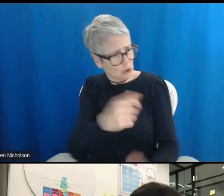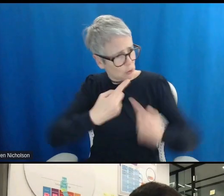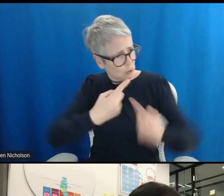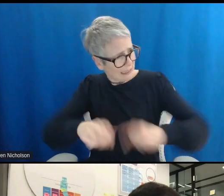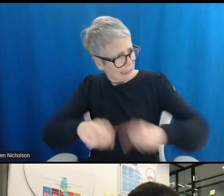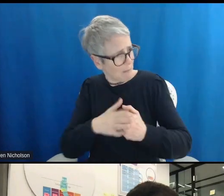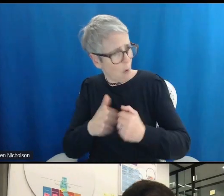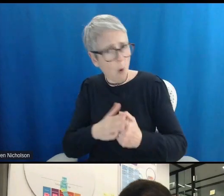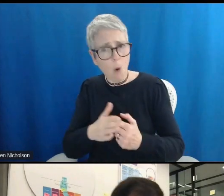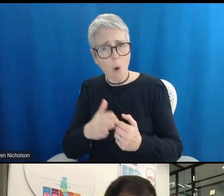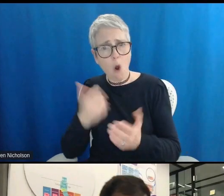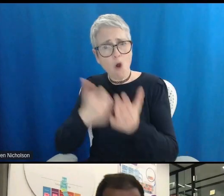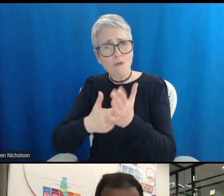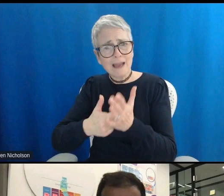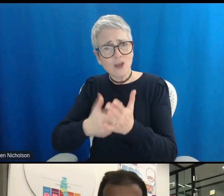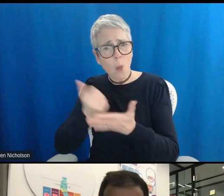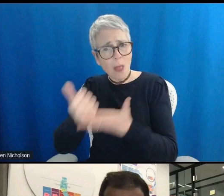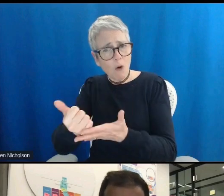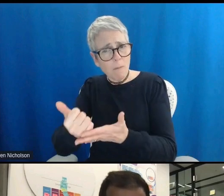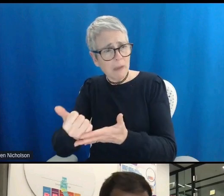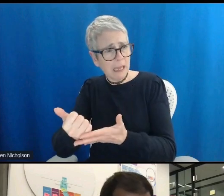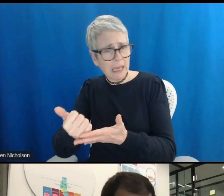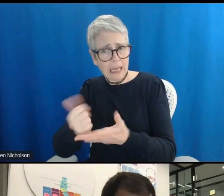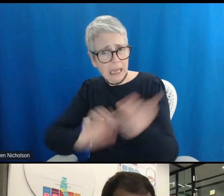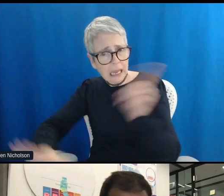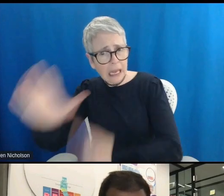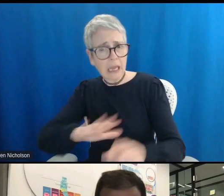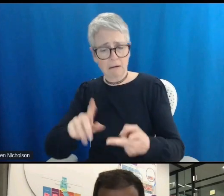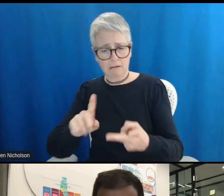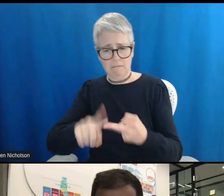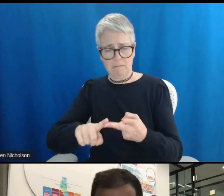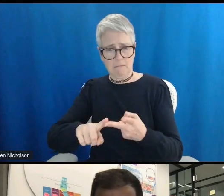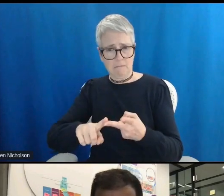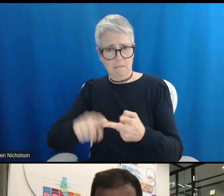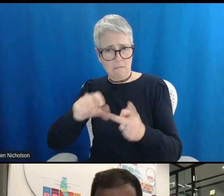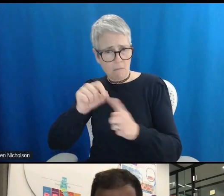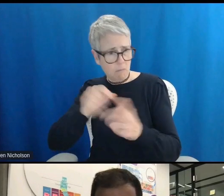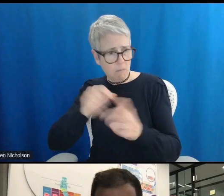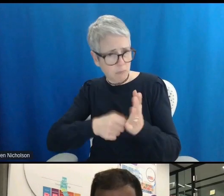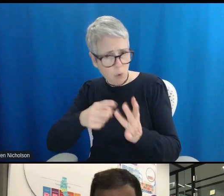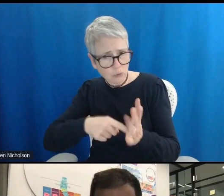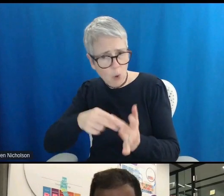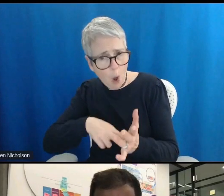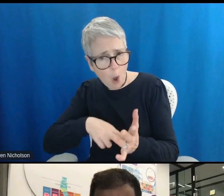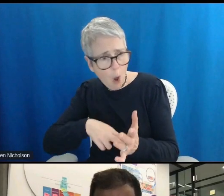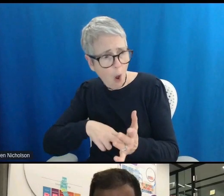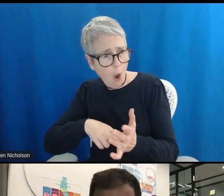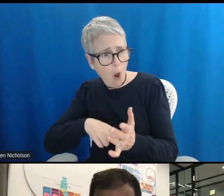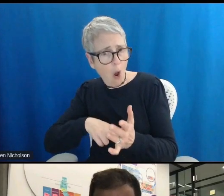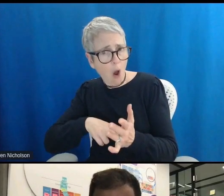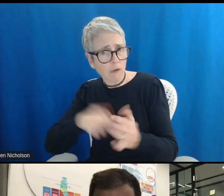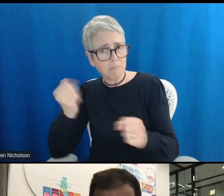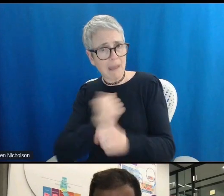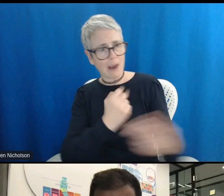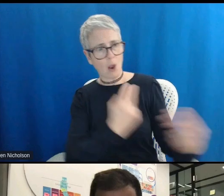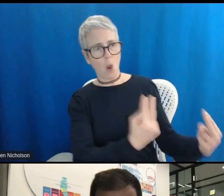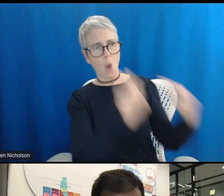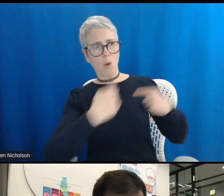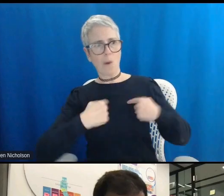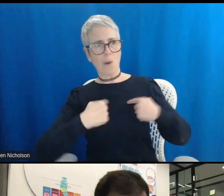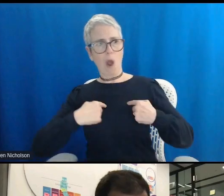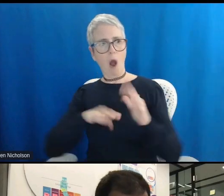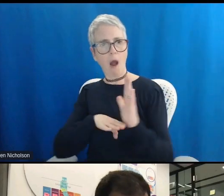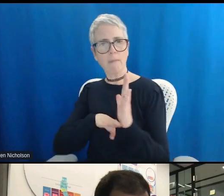across their whole country? Should they provide proton treatment to demonstrate to the world that they are, you know, rising up